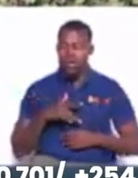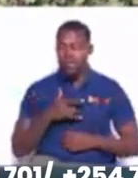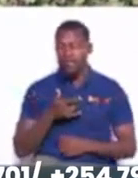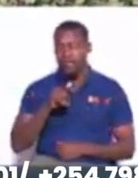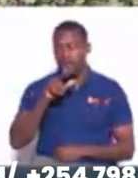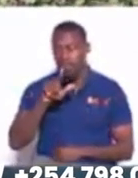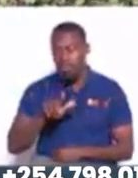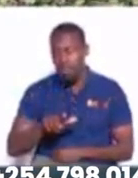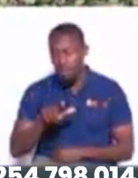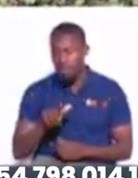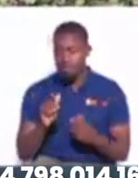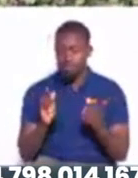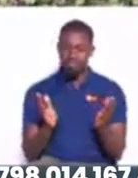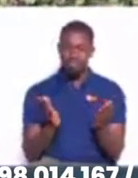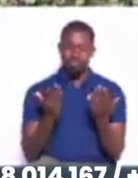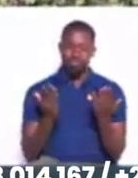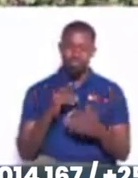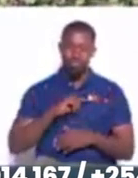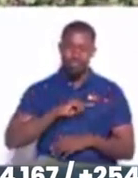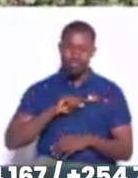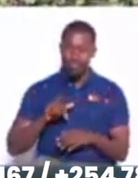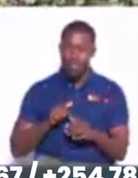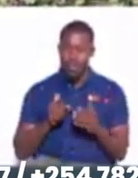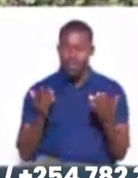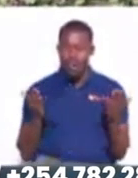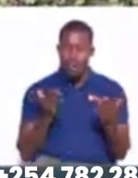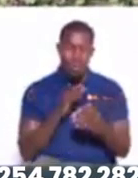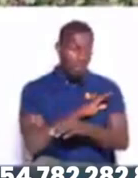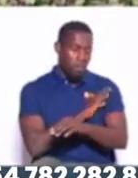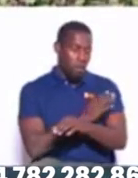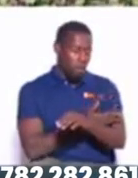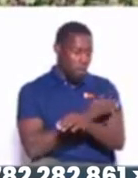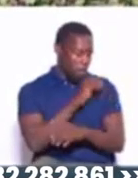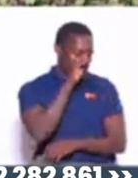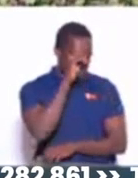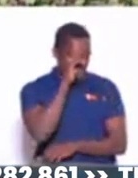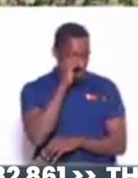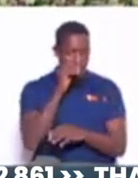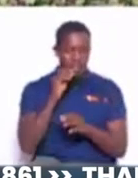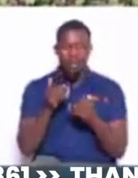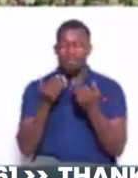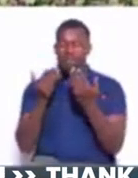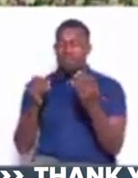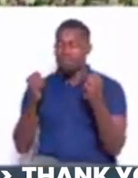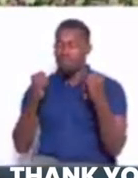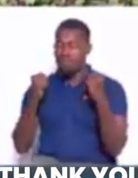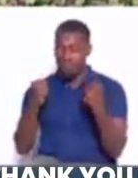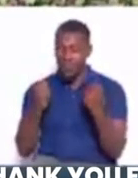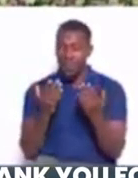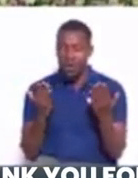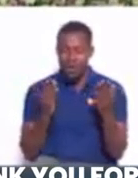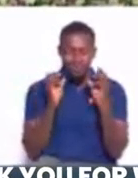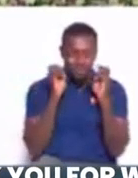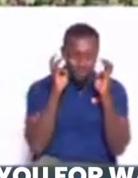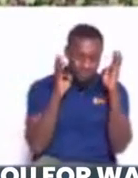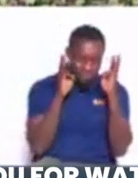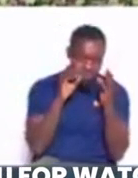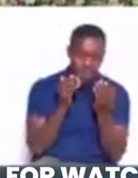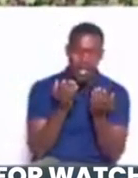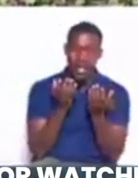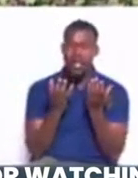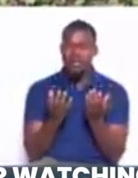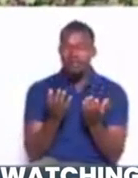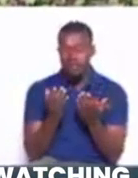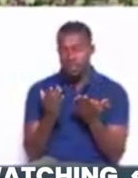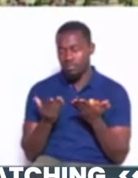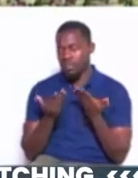need strength, strengthen us. Where we're worried, give us peace. And tonight,